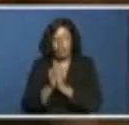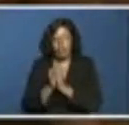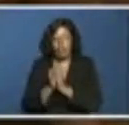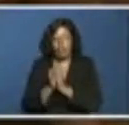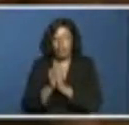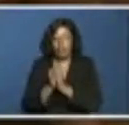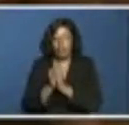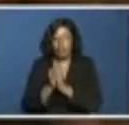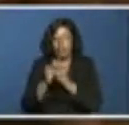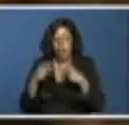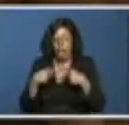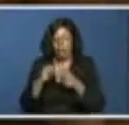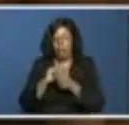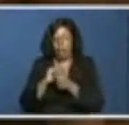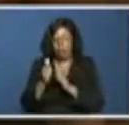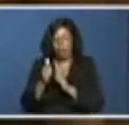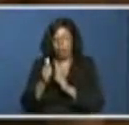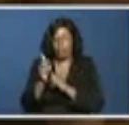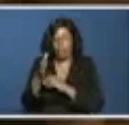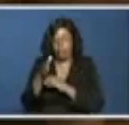and sport fishing